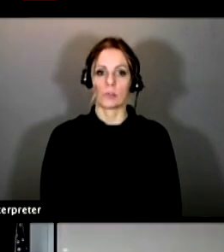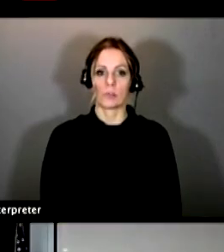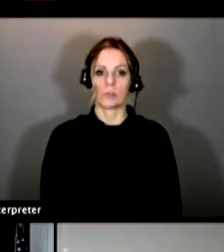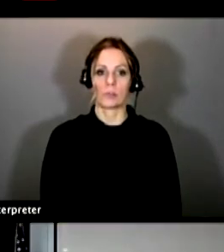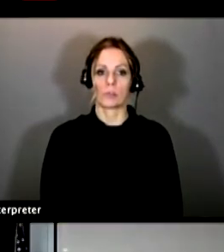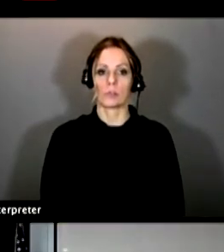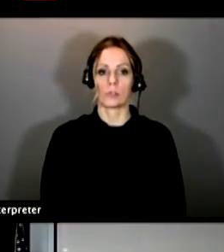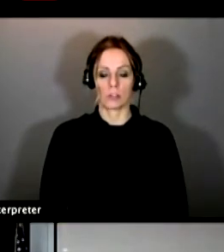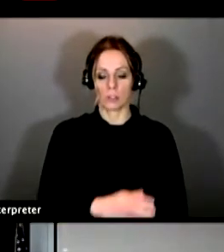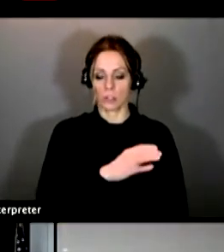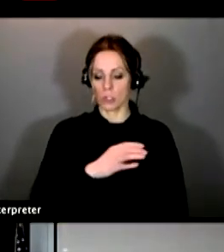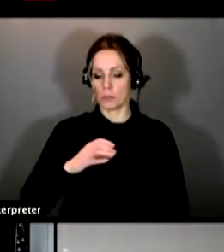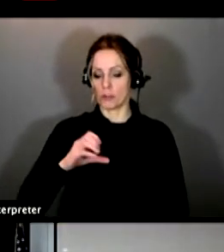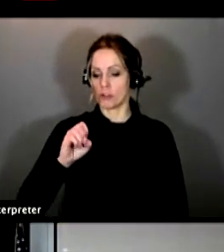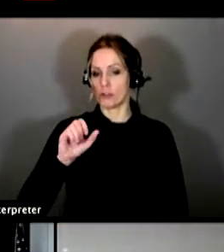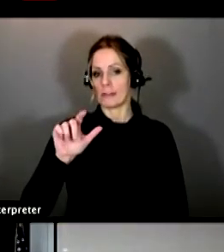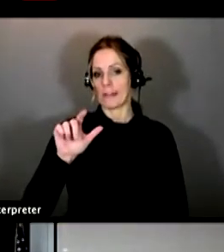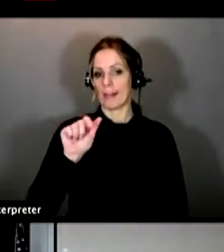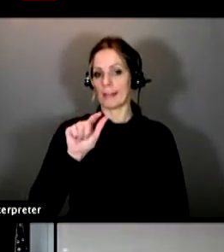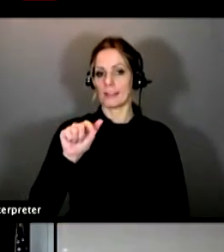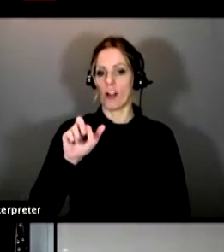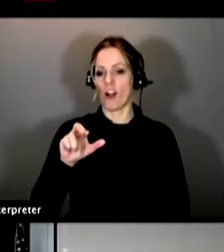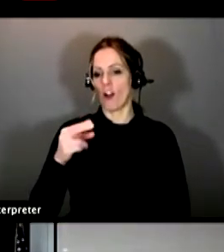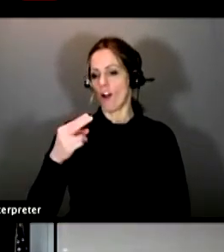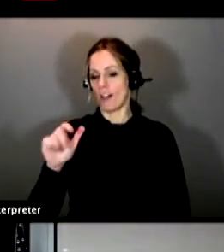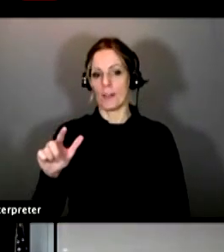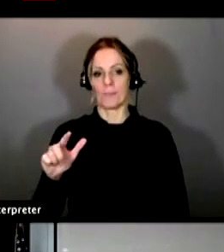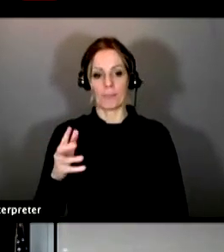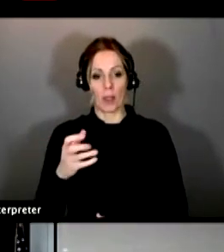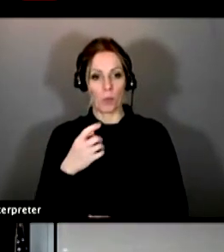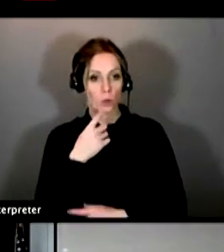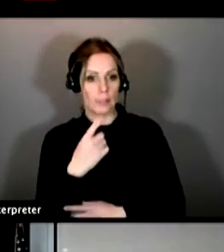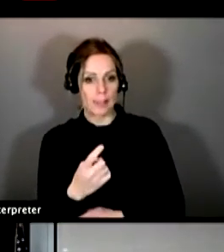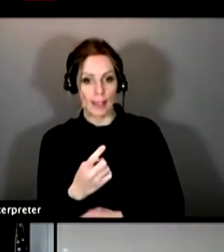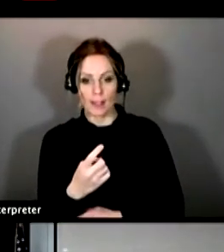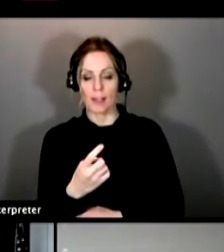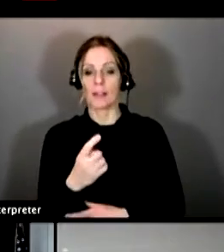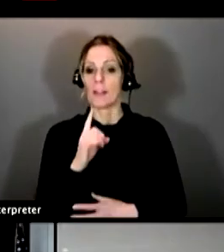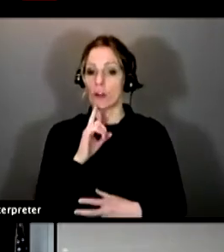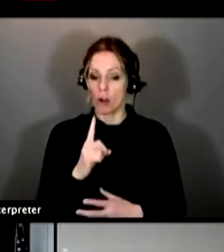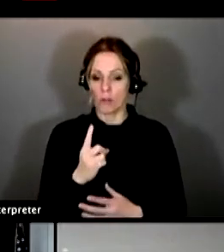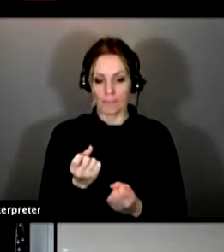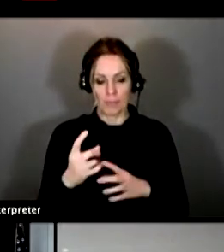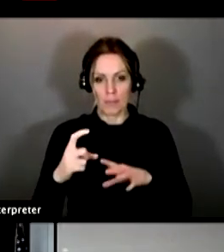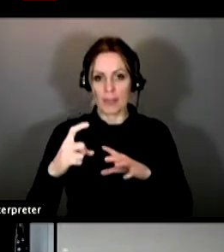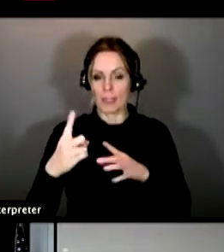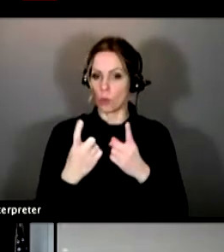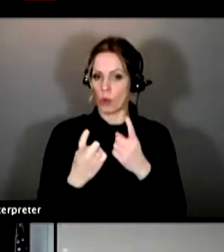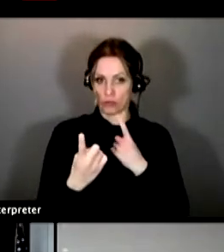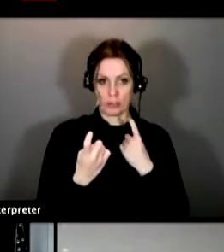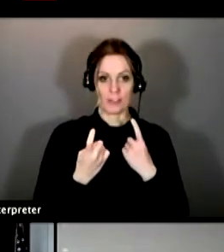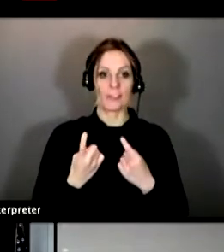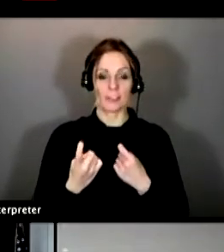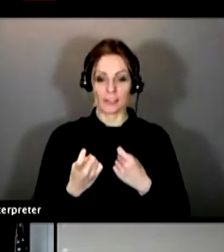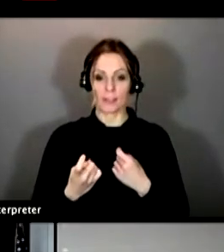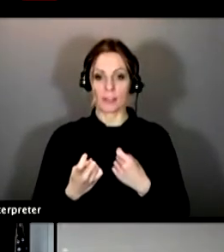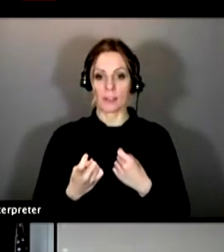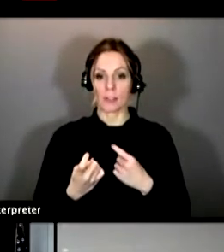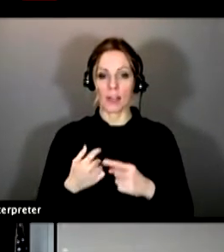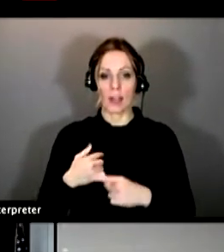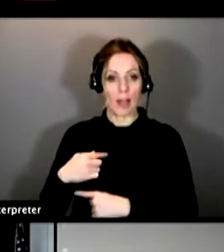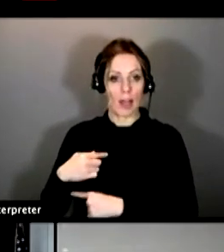This is Commissioner Salazar Hall. I would like to say that there are a lot of questions that have been asked tonight. And I've been told